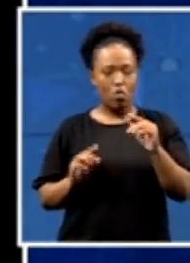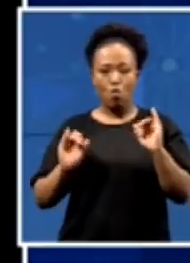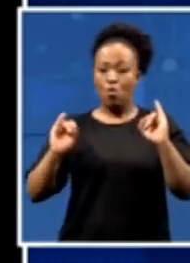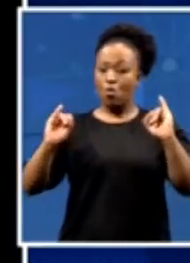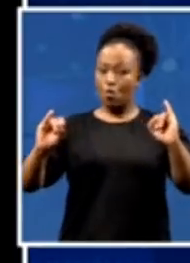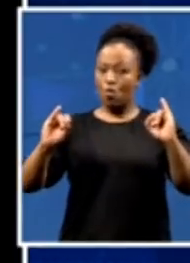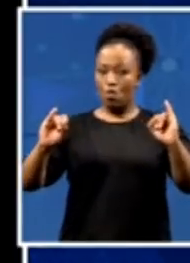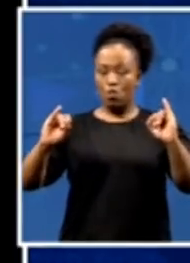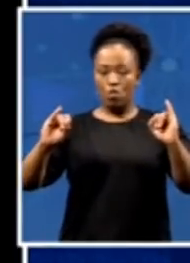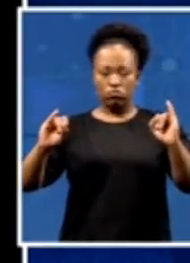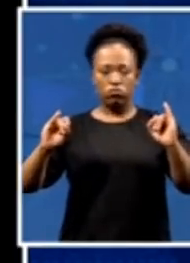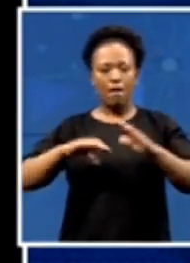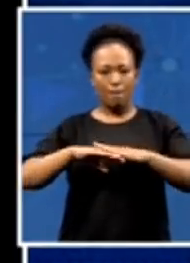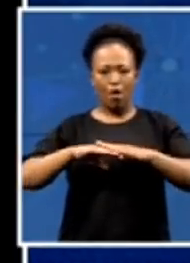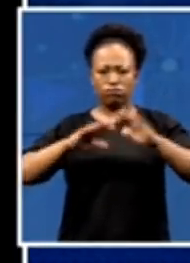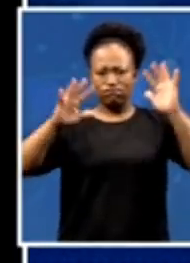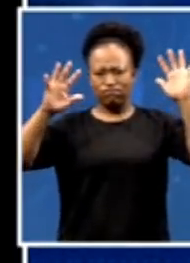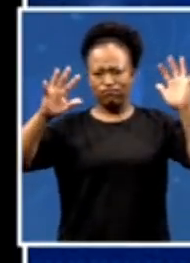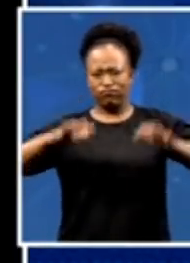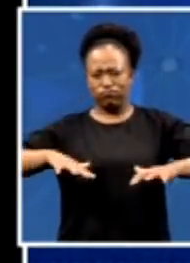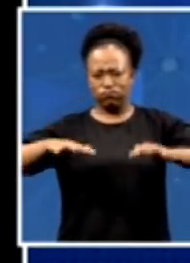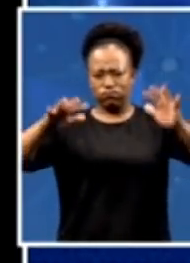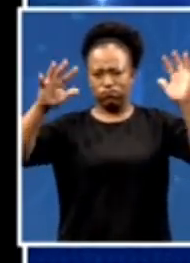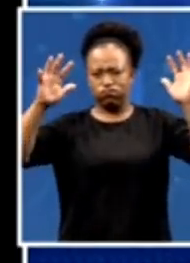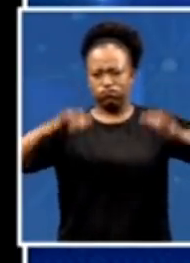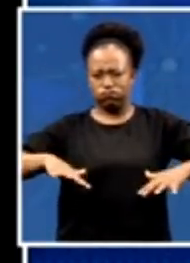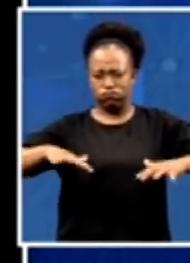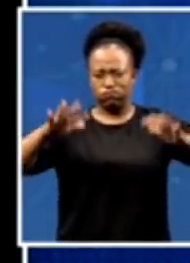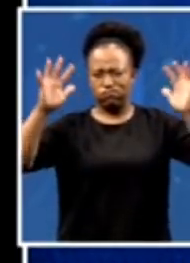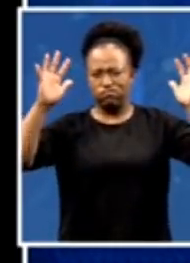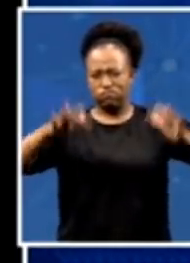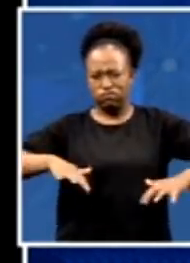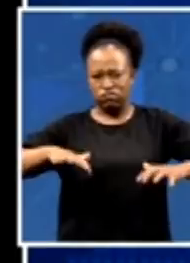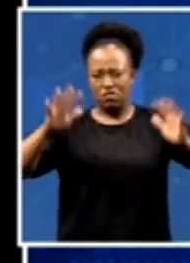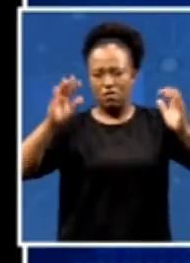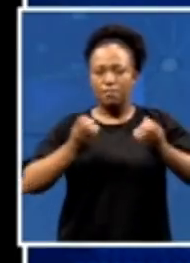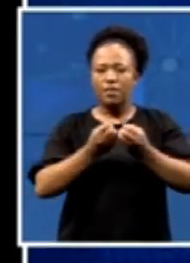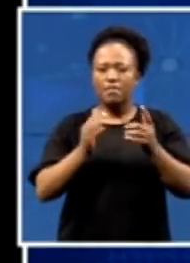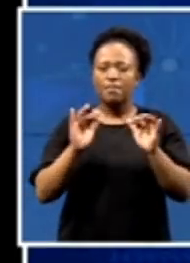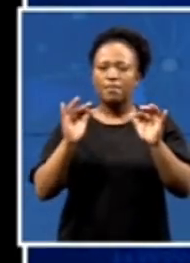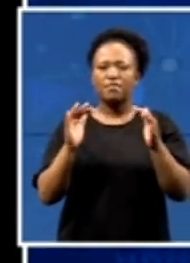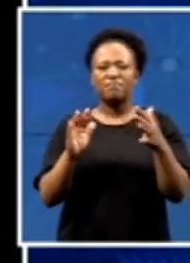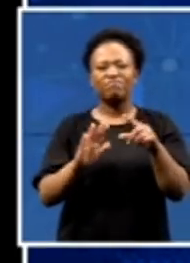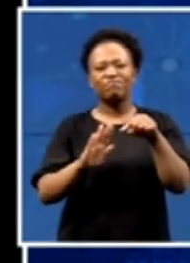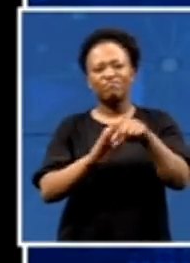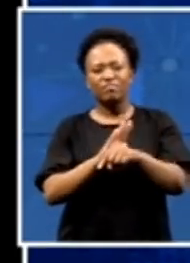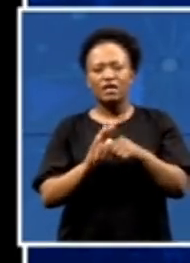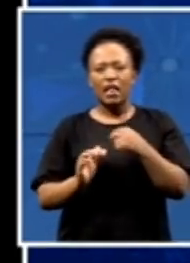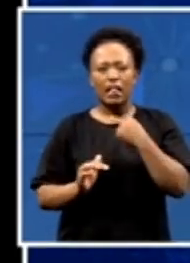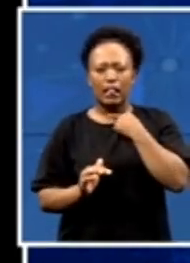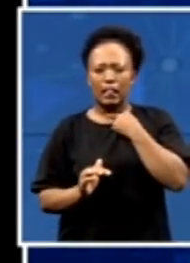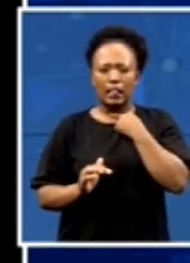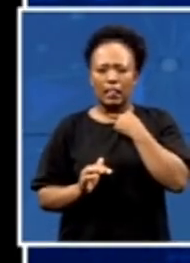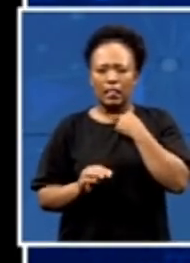much destruction currently seen, with so many people locked out, not able to move. They can only move within their